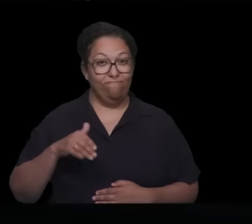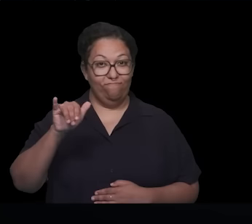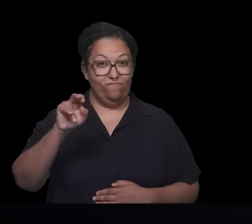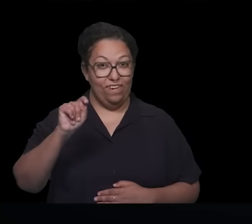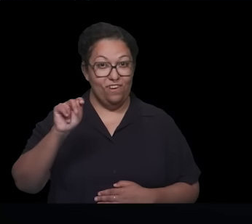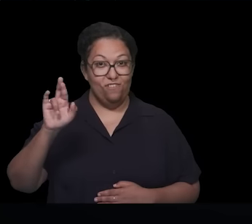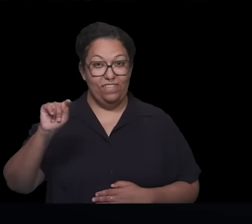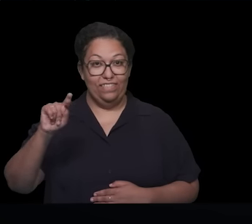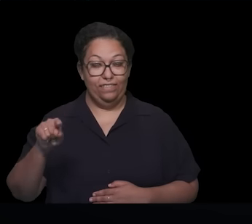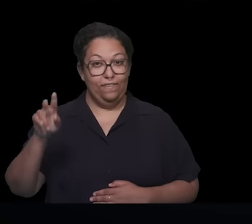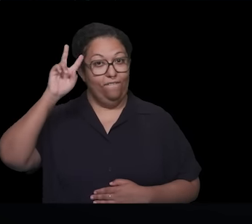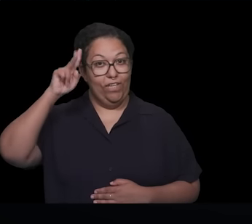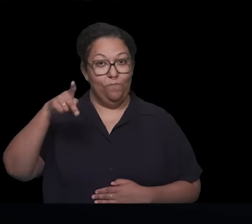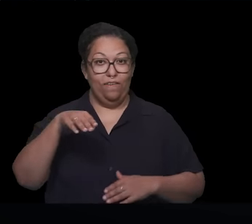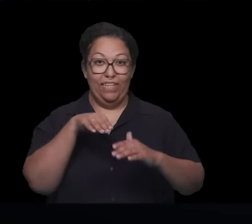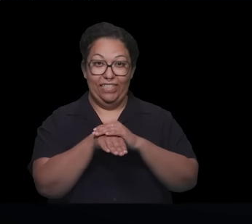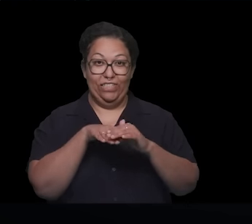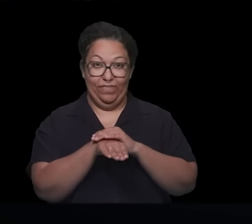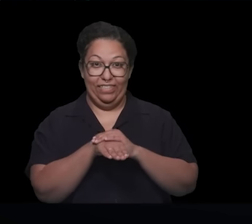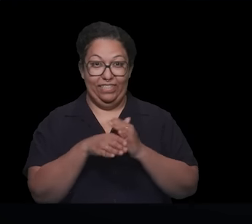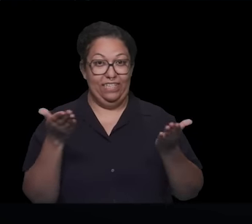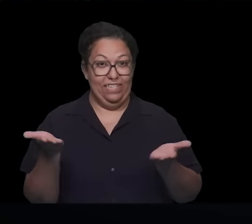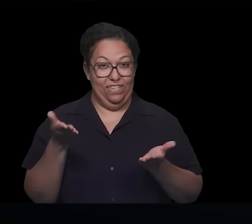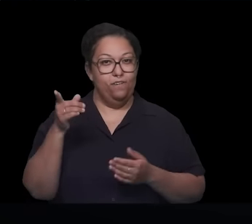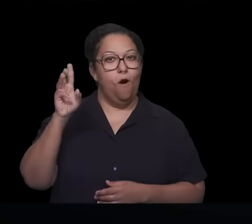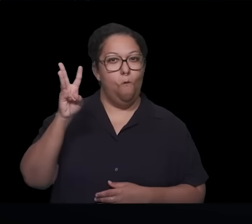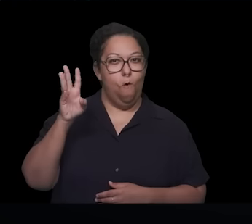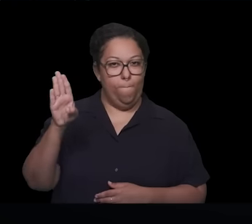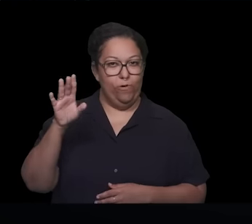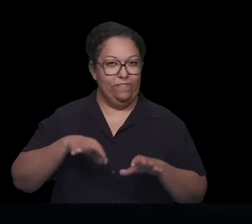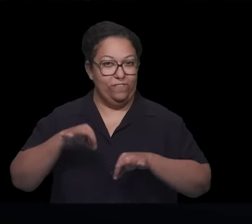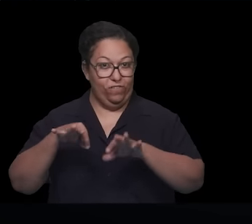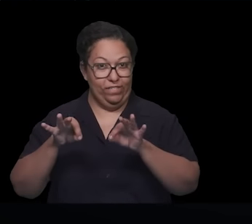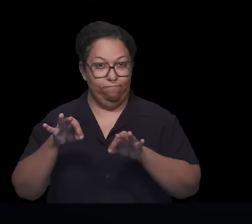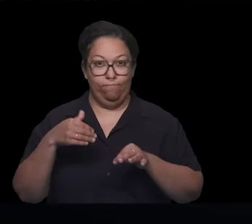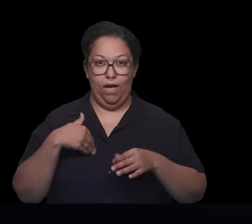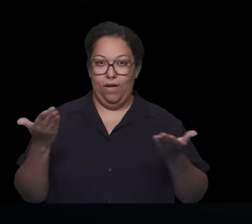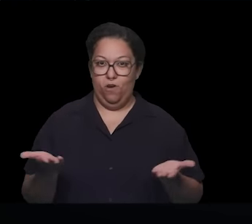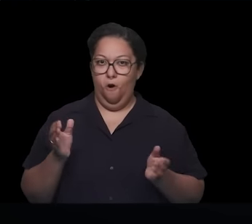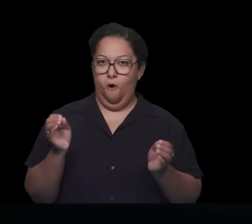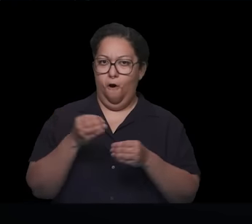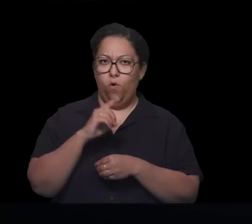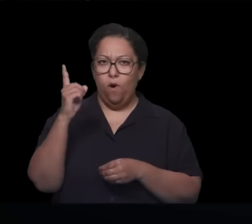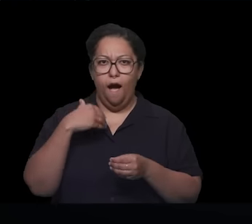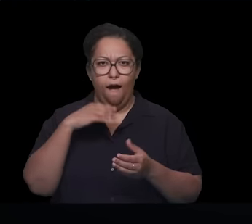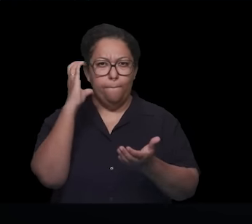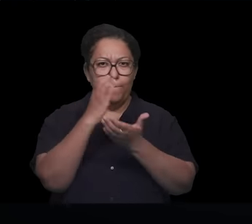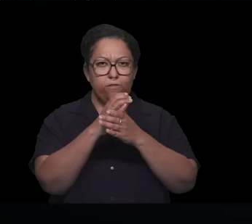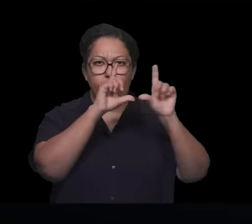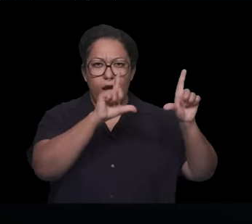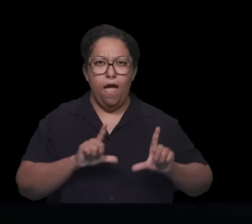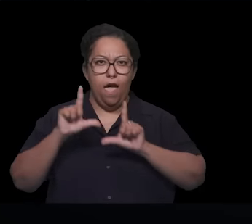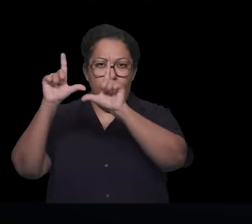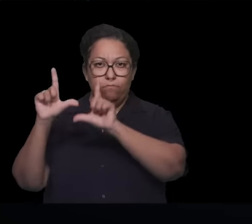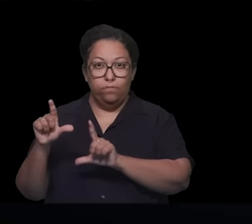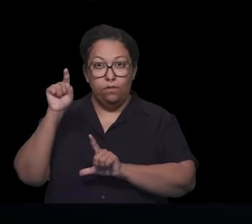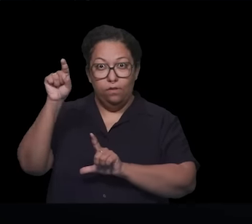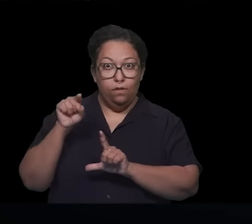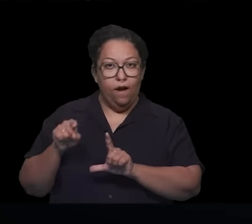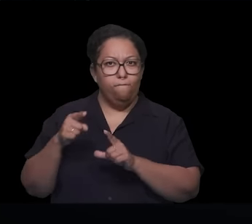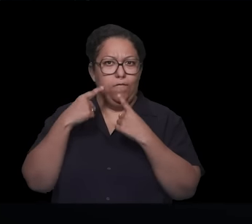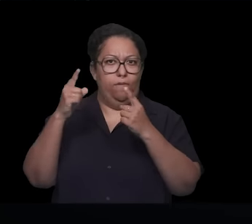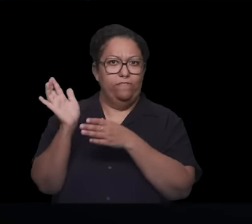amazon.com/accessibility. I'm Janet Ritz, Vice President of Accessibility for Warner Brothers Discovery. I'm in my office where there are framed photographs of